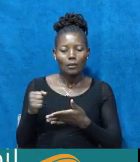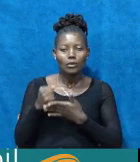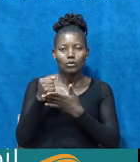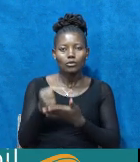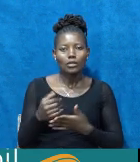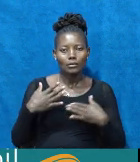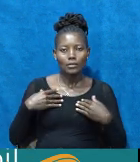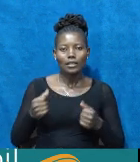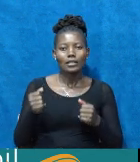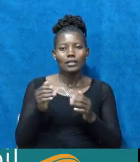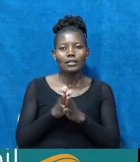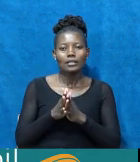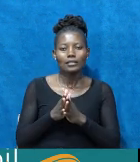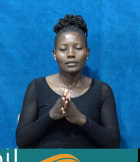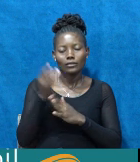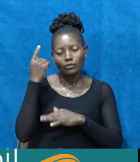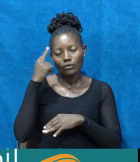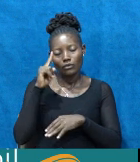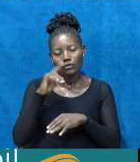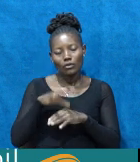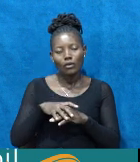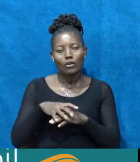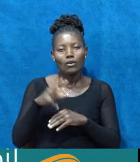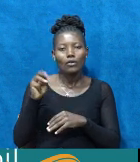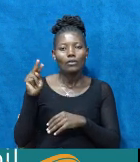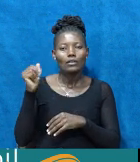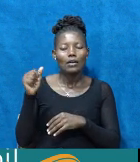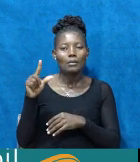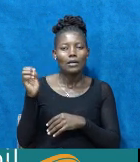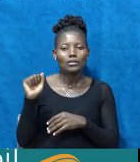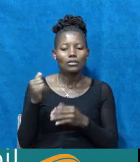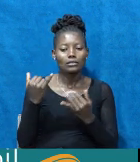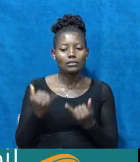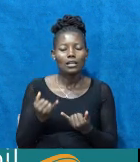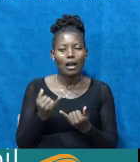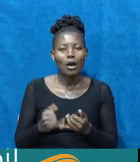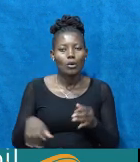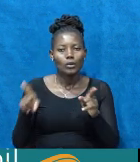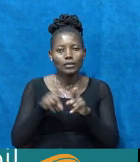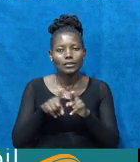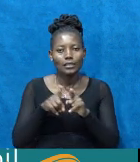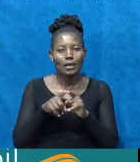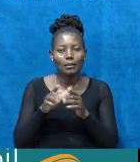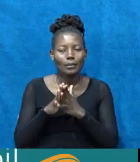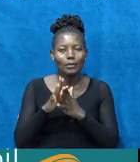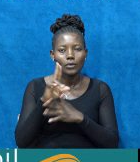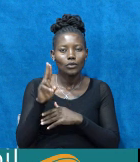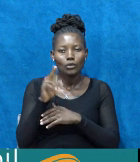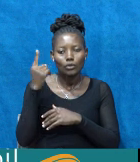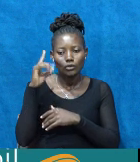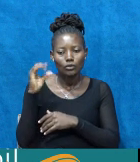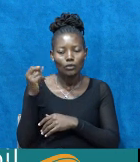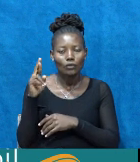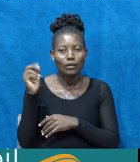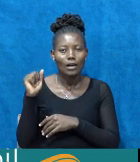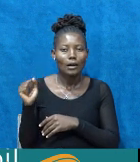have gotten to see why protein is particularly important during injury. And it will then be able to aid